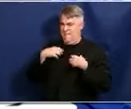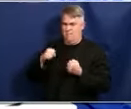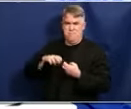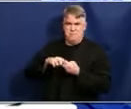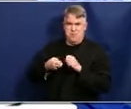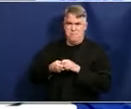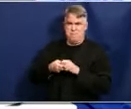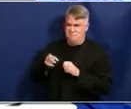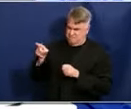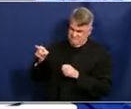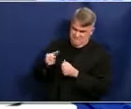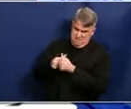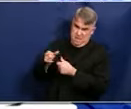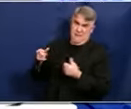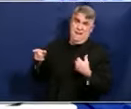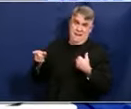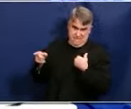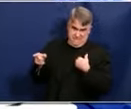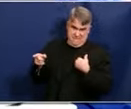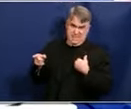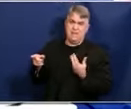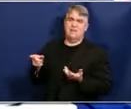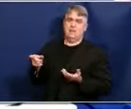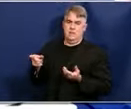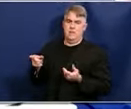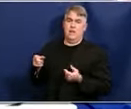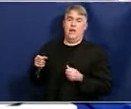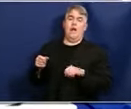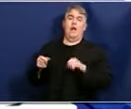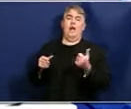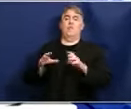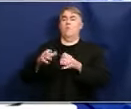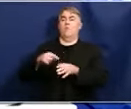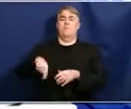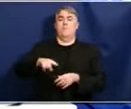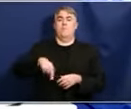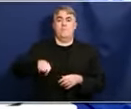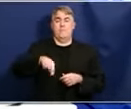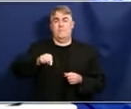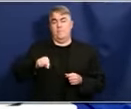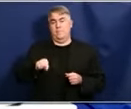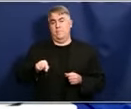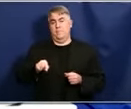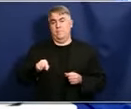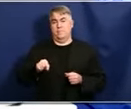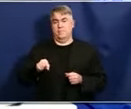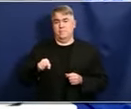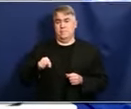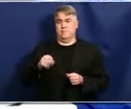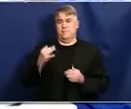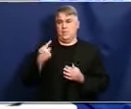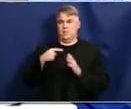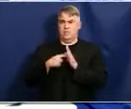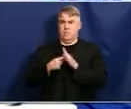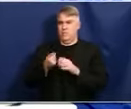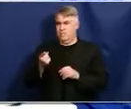There's also another category for these medical conditions, and you'll see them here,